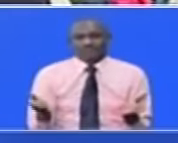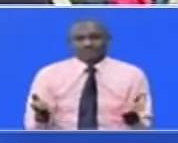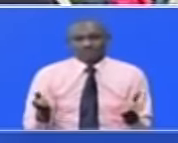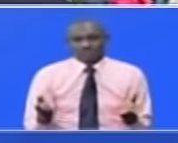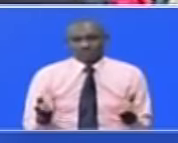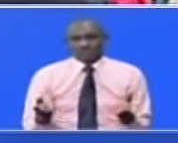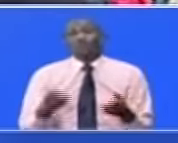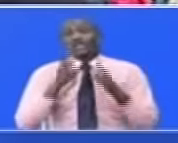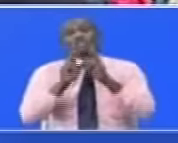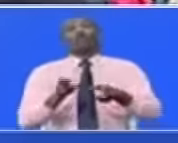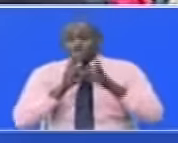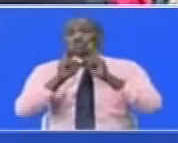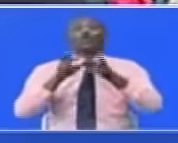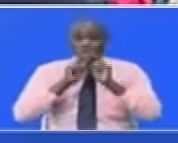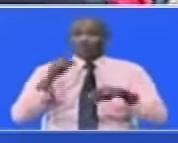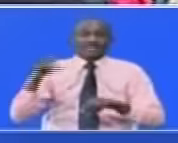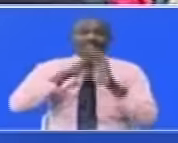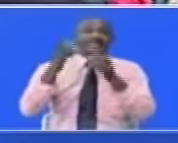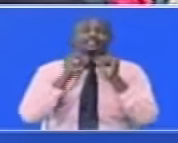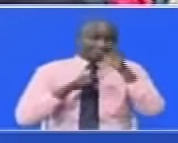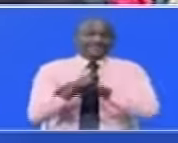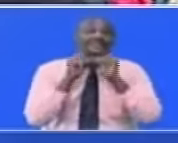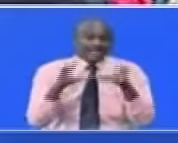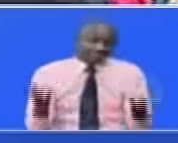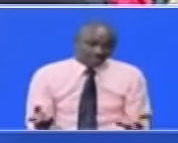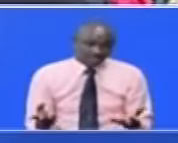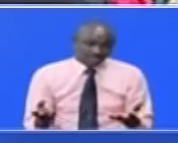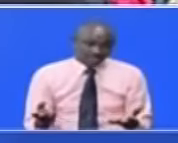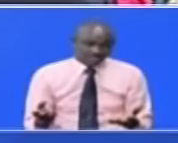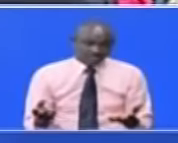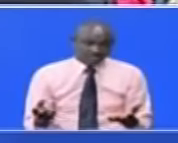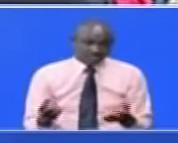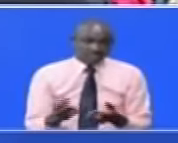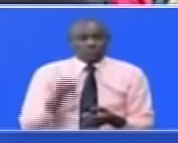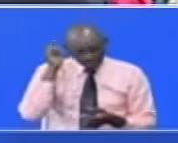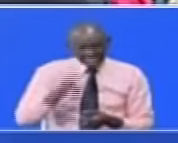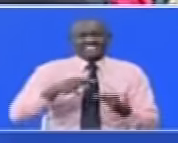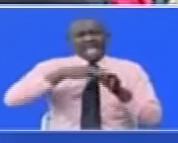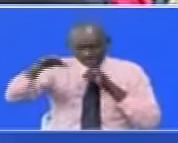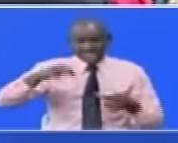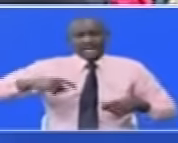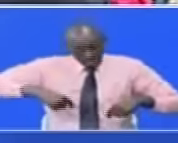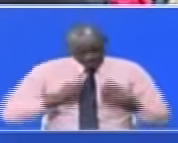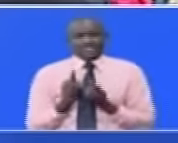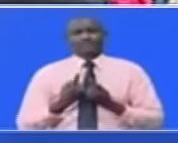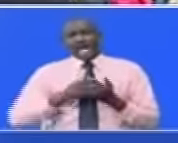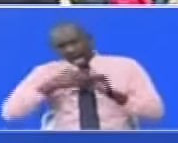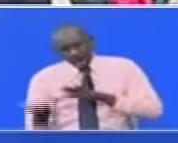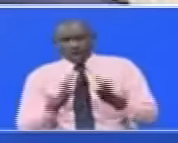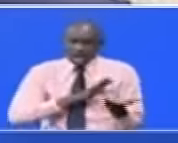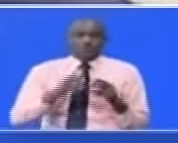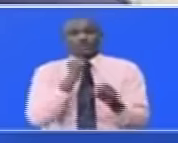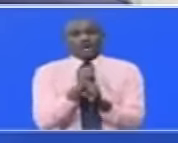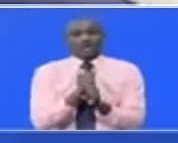releasing results. Test and measurement do not measure the candidates alone. They also measure us and how we do our